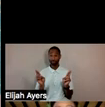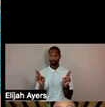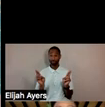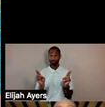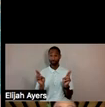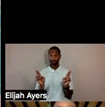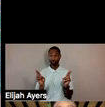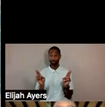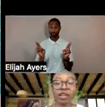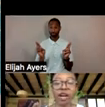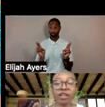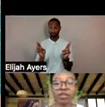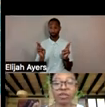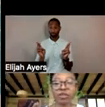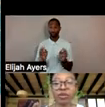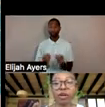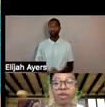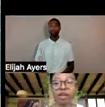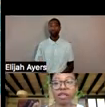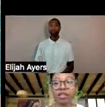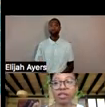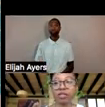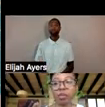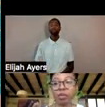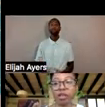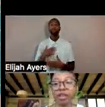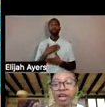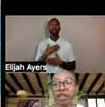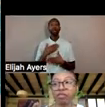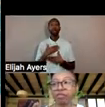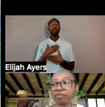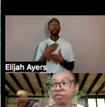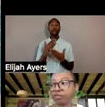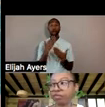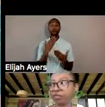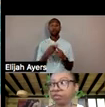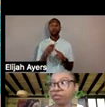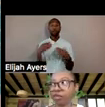Taking a breath, extending gratitude to our bodies, remembering that